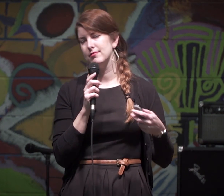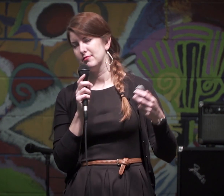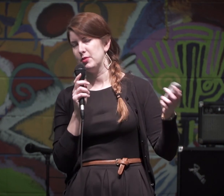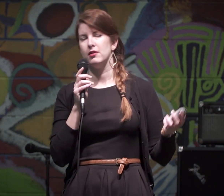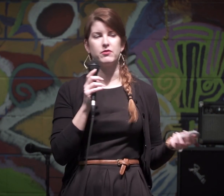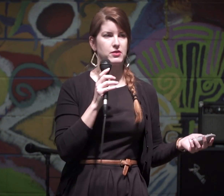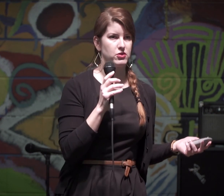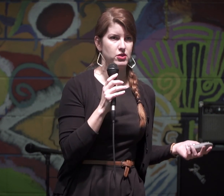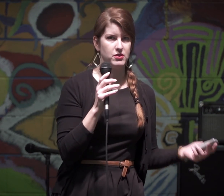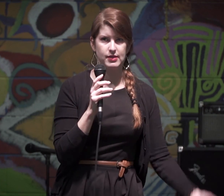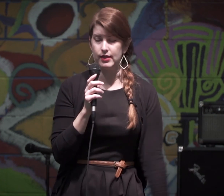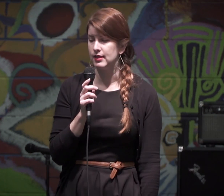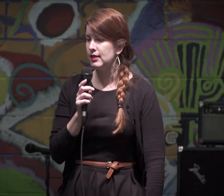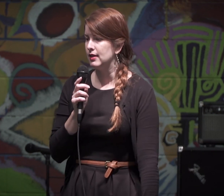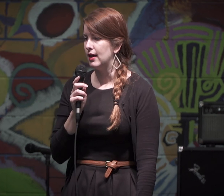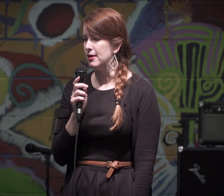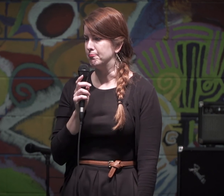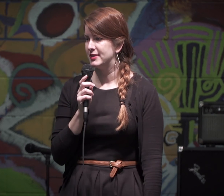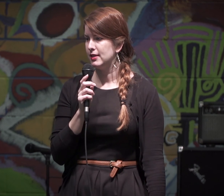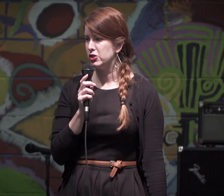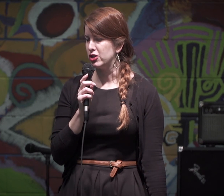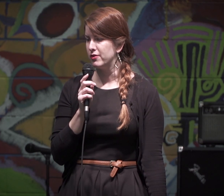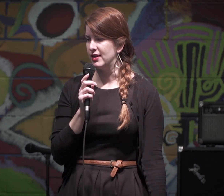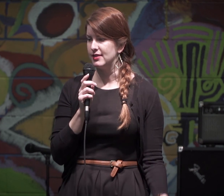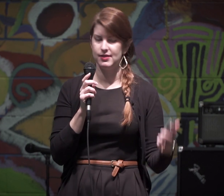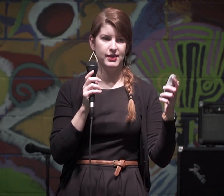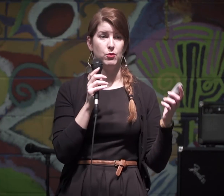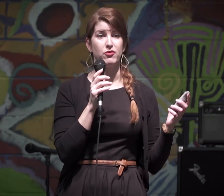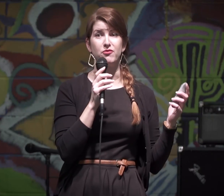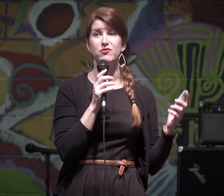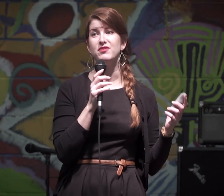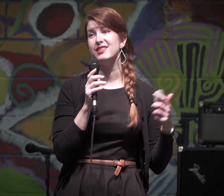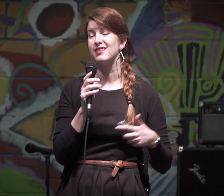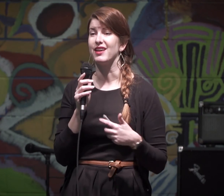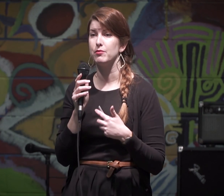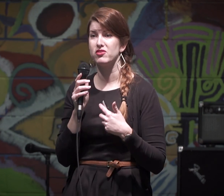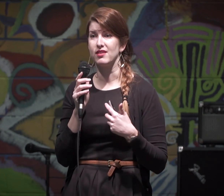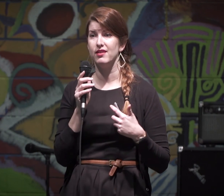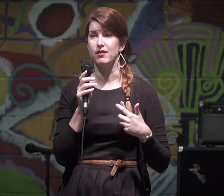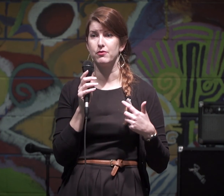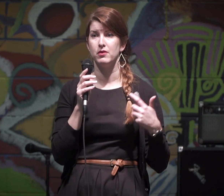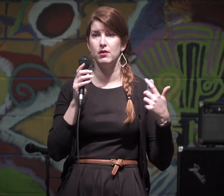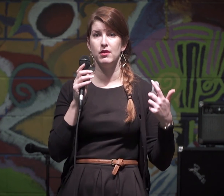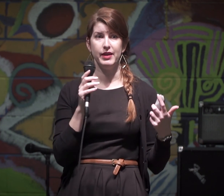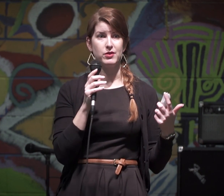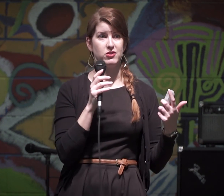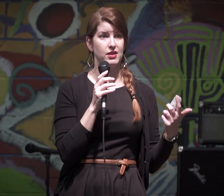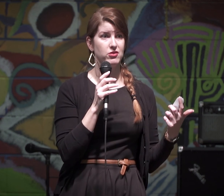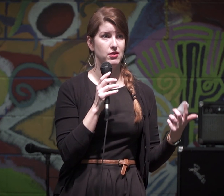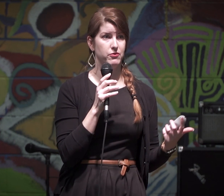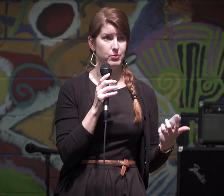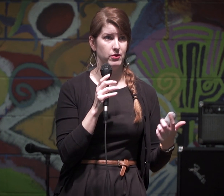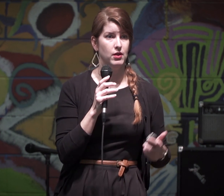is, depending on the research that you see, studies show that anywhere from 50 to 90% of language